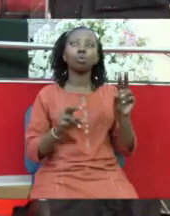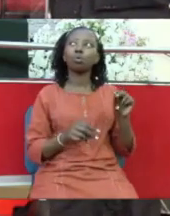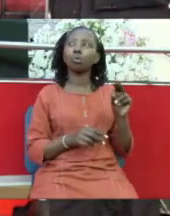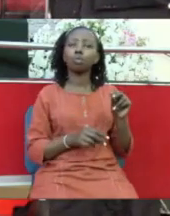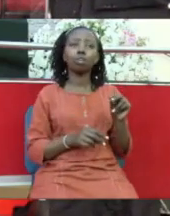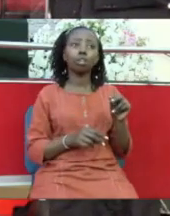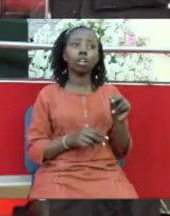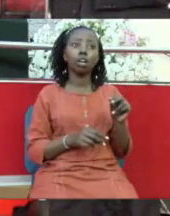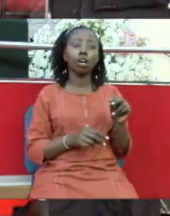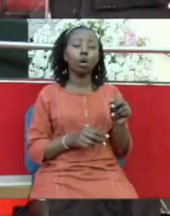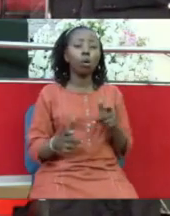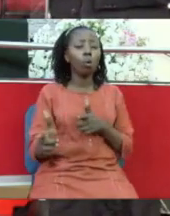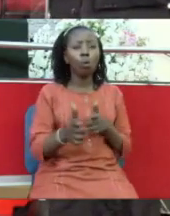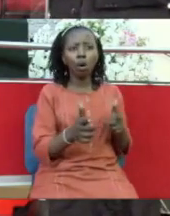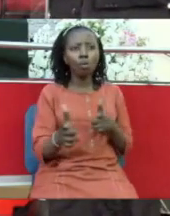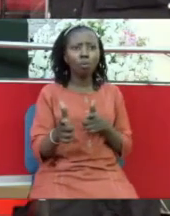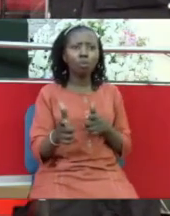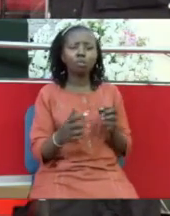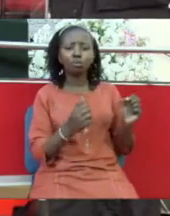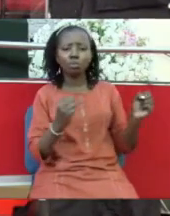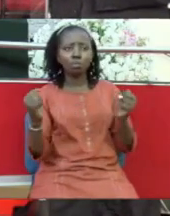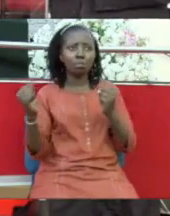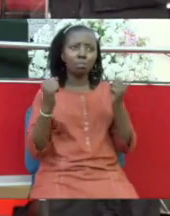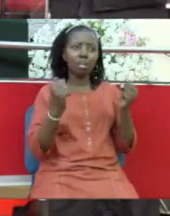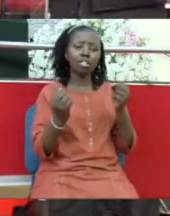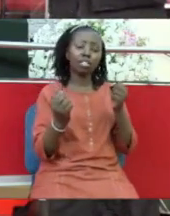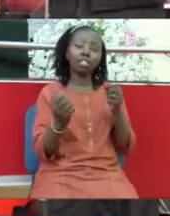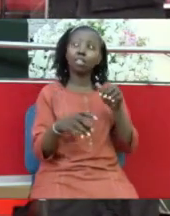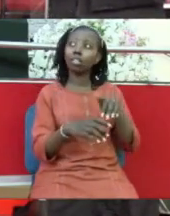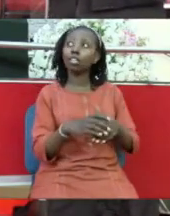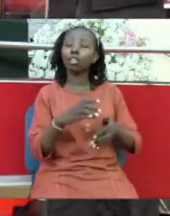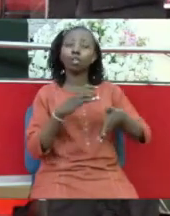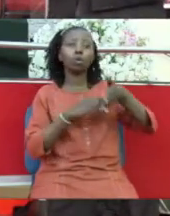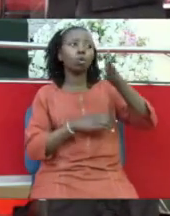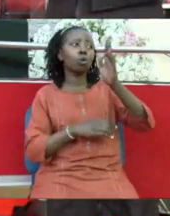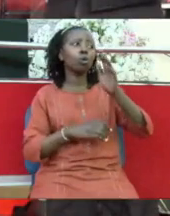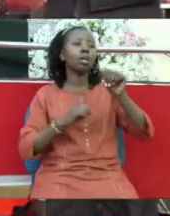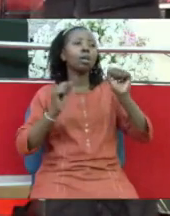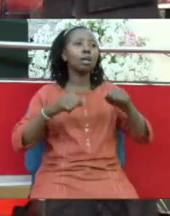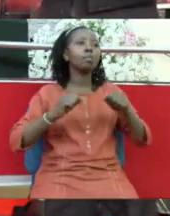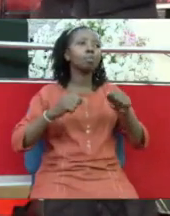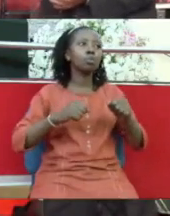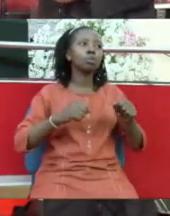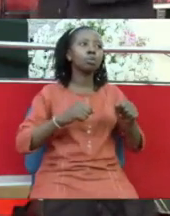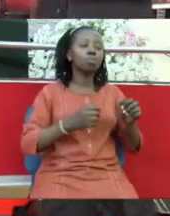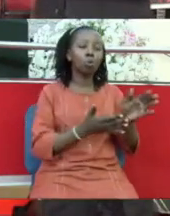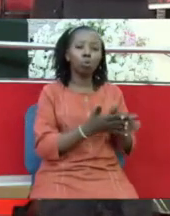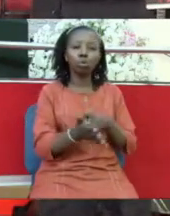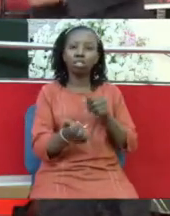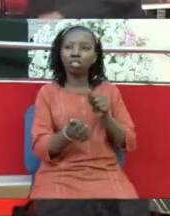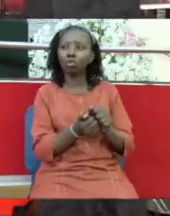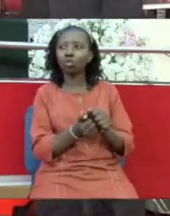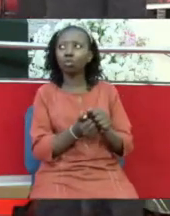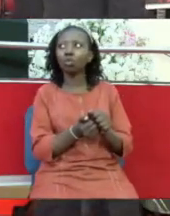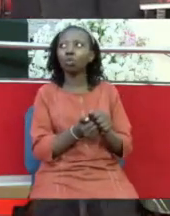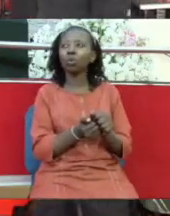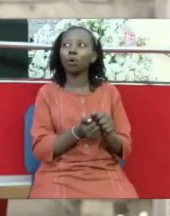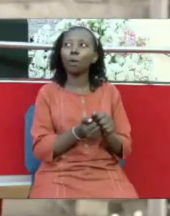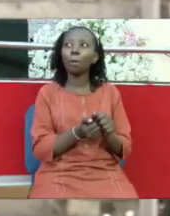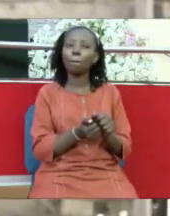are mighty in God. Zina nguvu katika Bwana. And they are able to pull down strongholds. Na zinaweza zikaangusha ngome